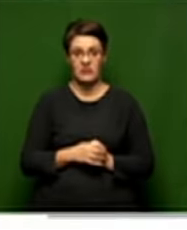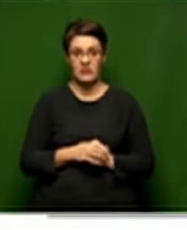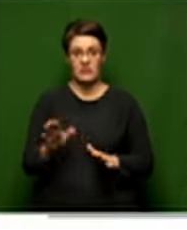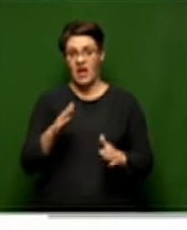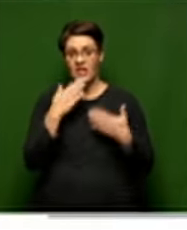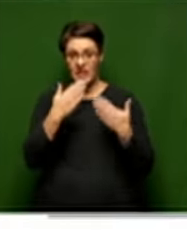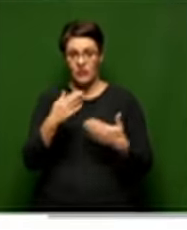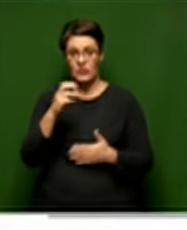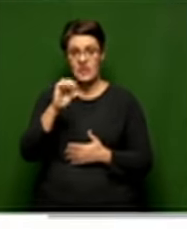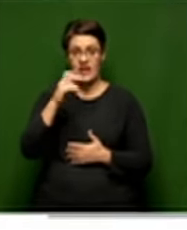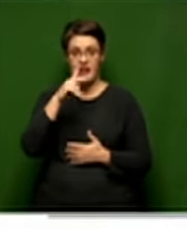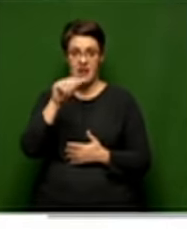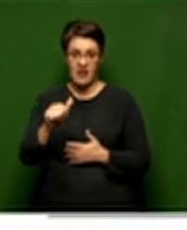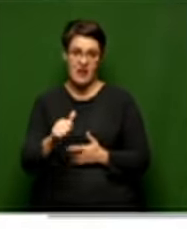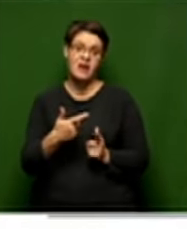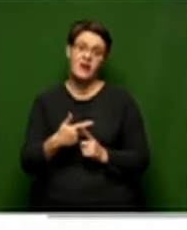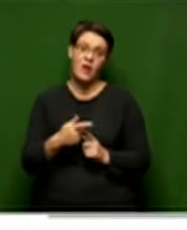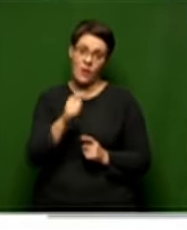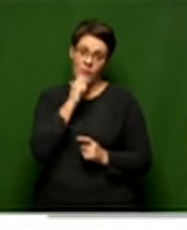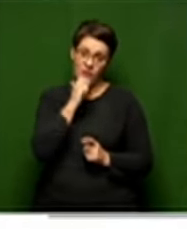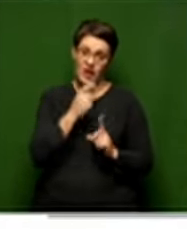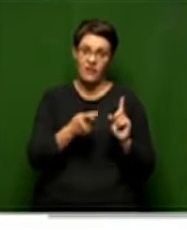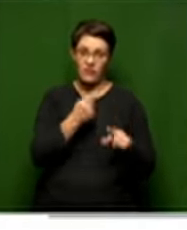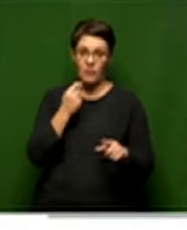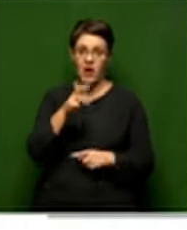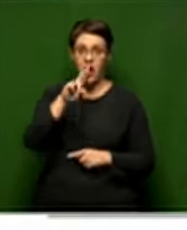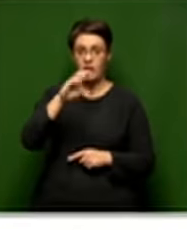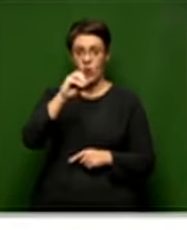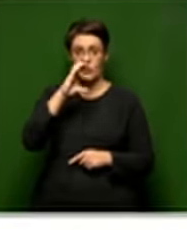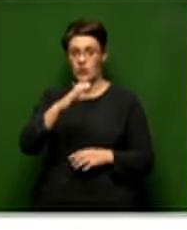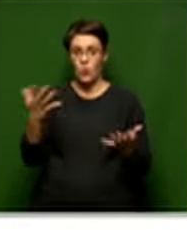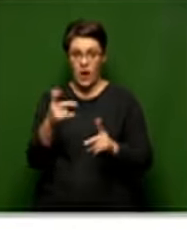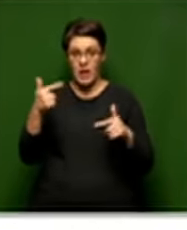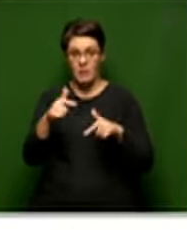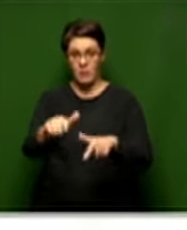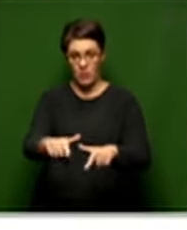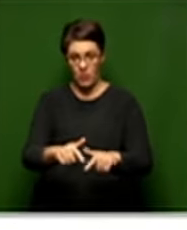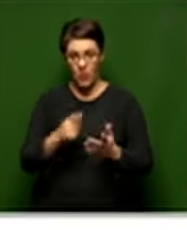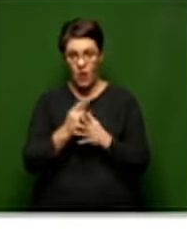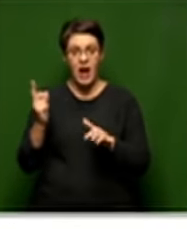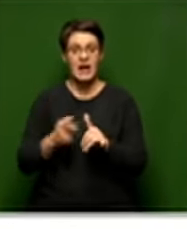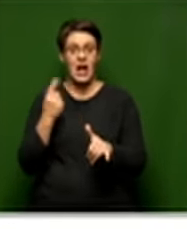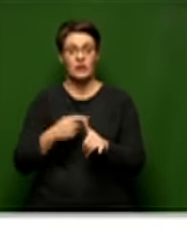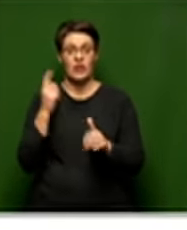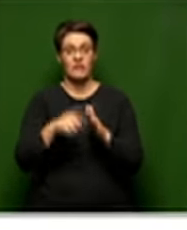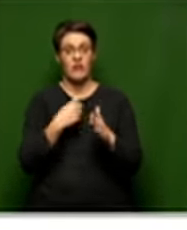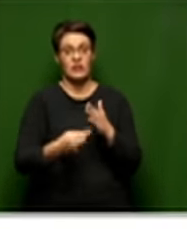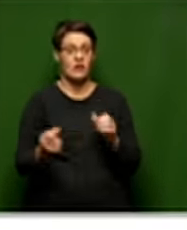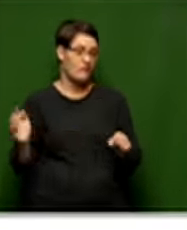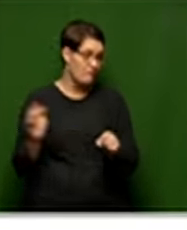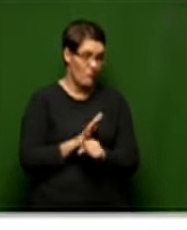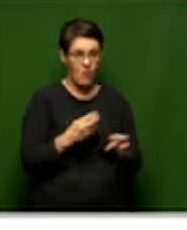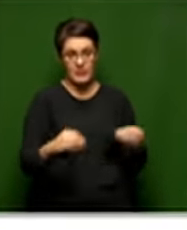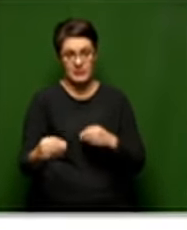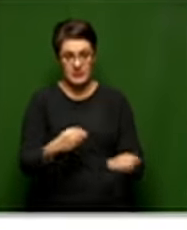Thank you, Sakina, and a very good morning to you. We are coming to you from the ROC in Limpopo, where the counting of votes is at full swing as